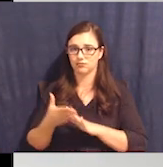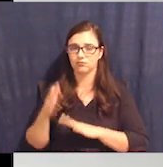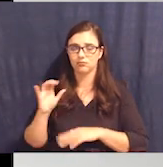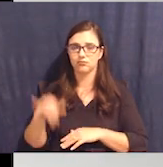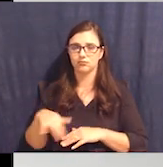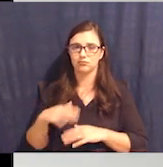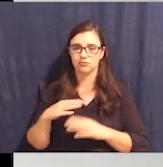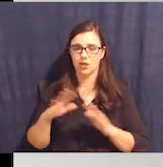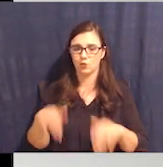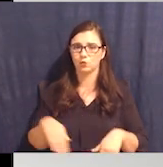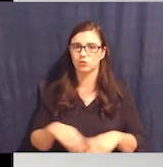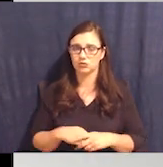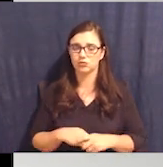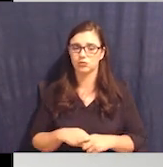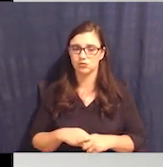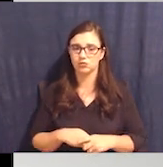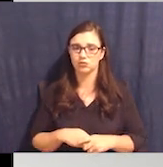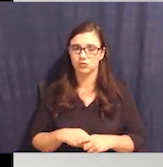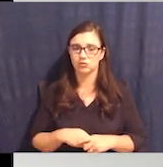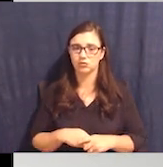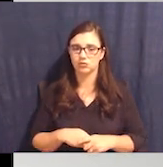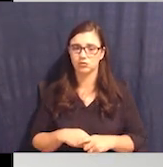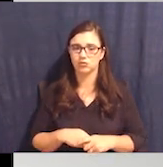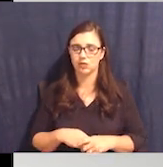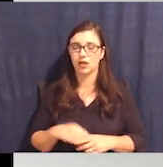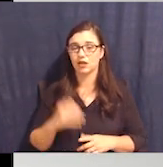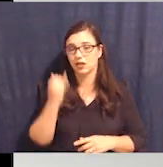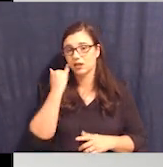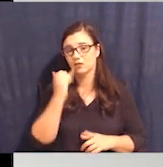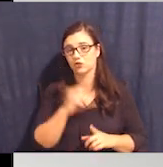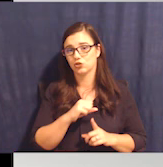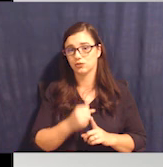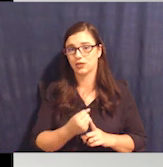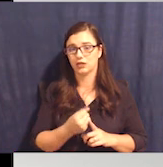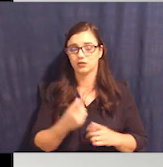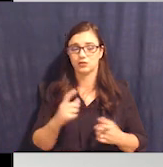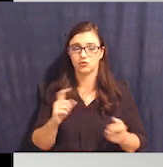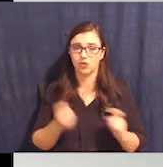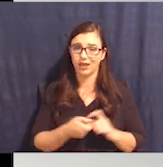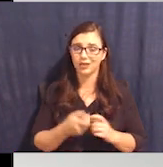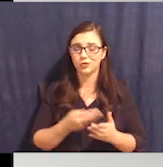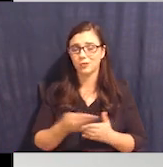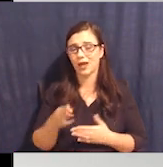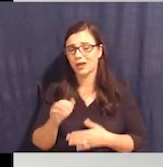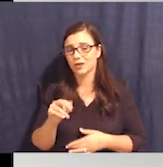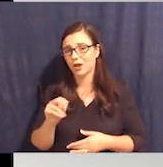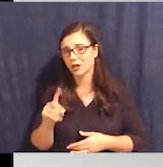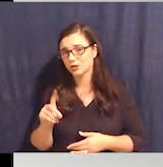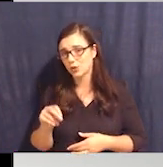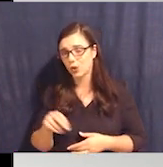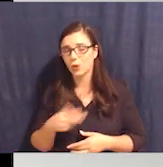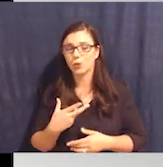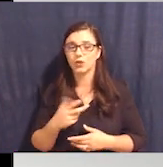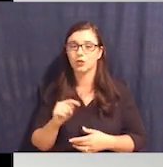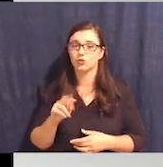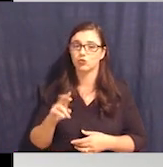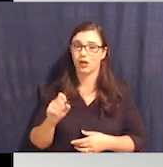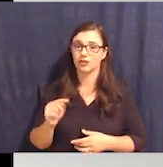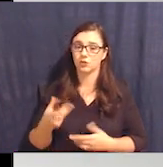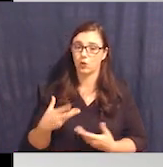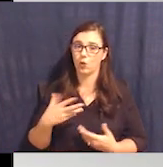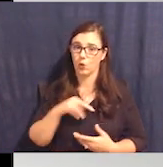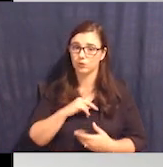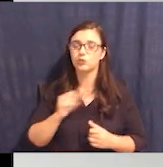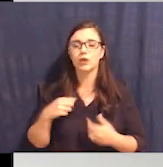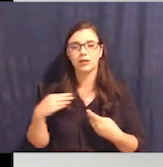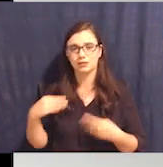started bought the house. They paid it to the And trust. then if your circumstances change, if you buy a condo and it's owned by the trust,